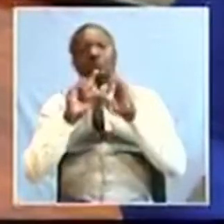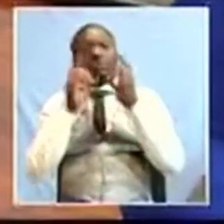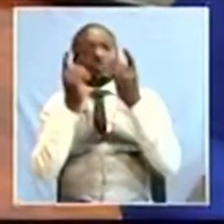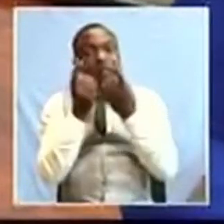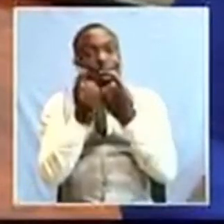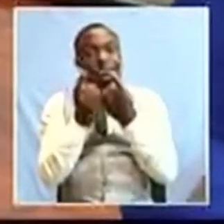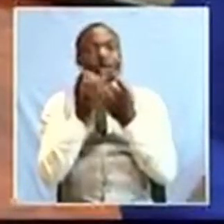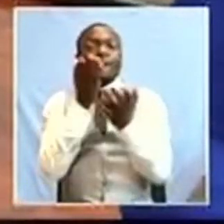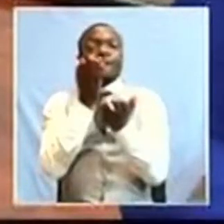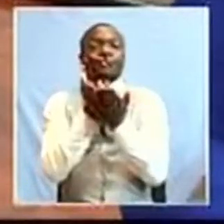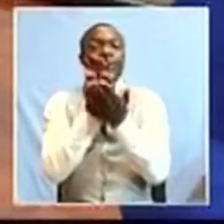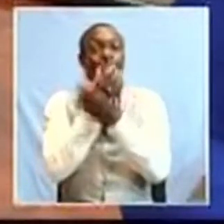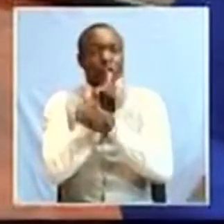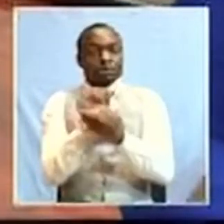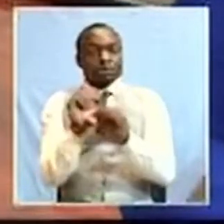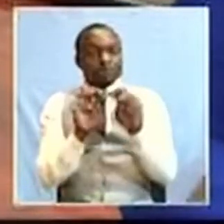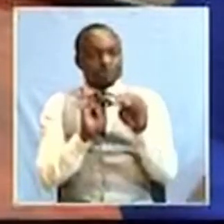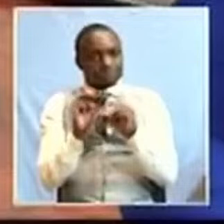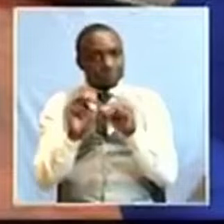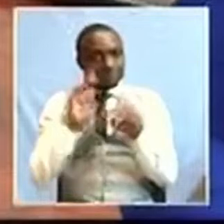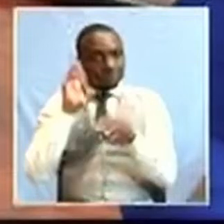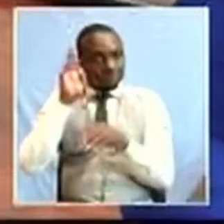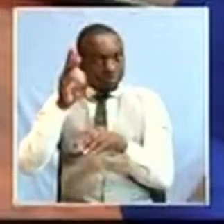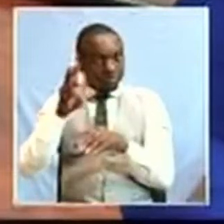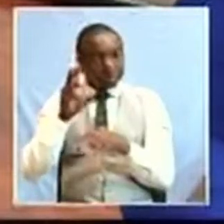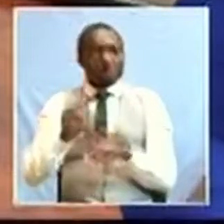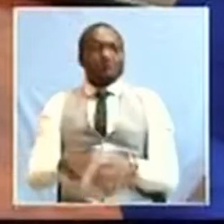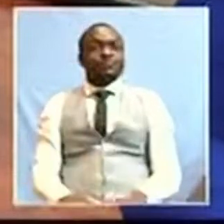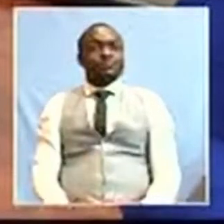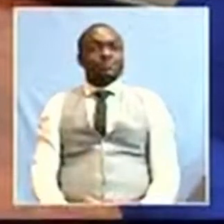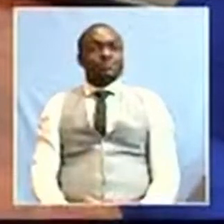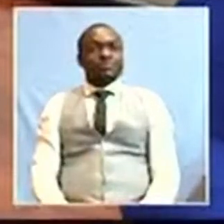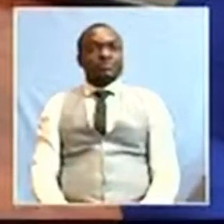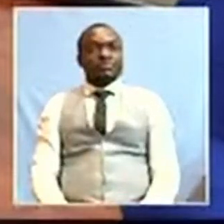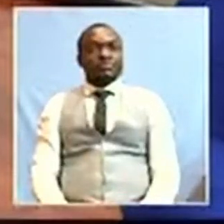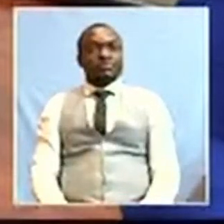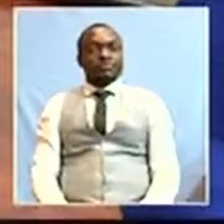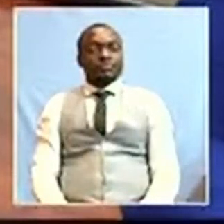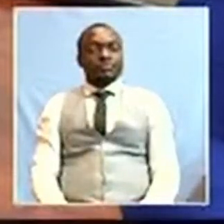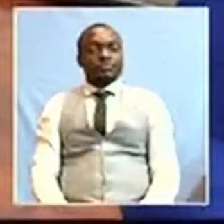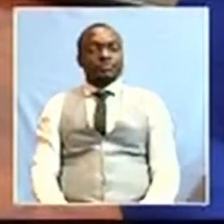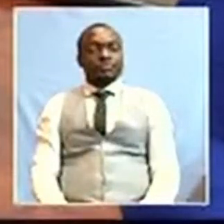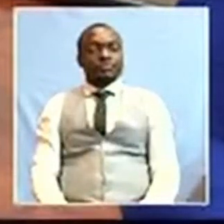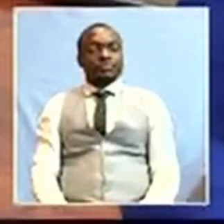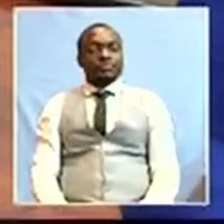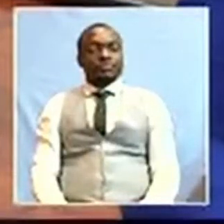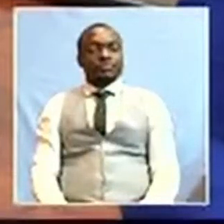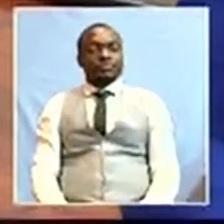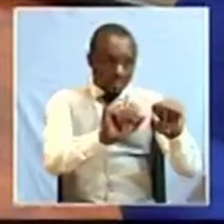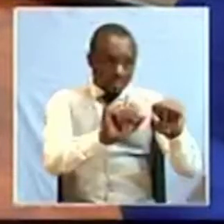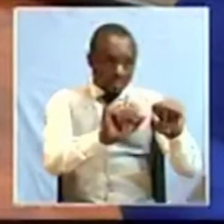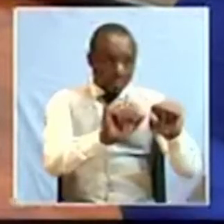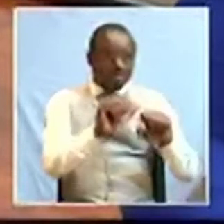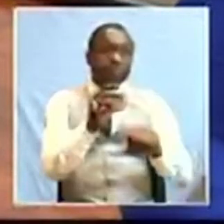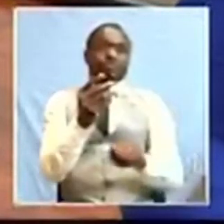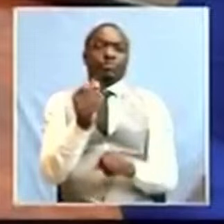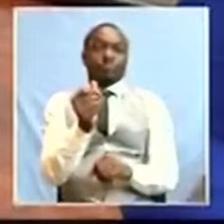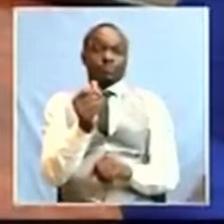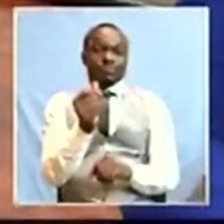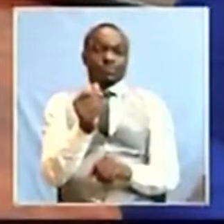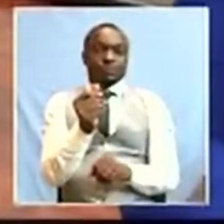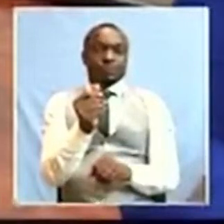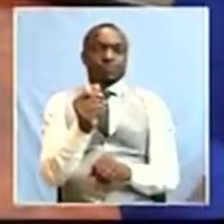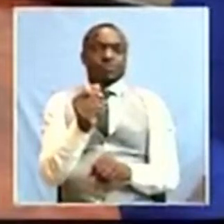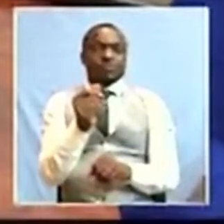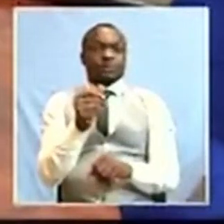Remedial measures: management will endeavor to secure funds for installation and